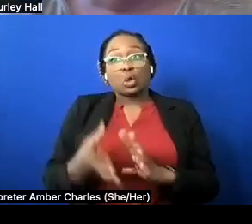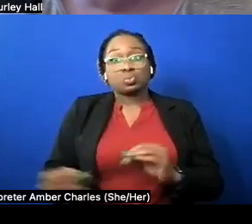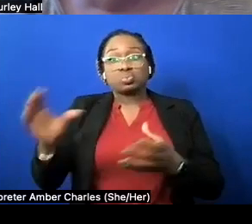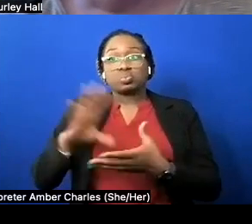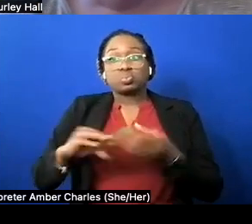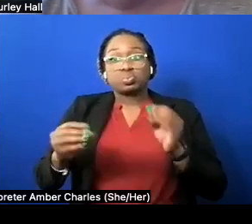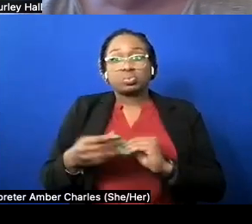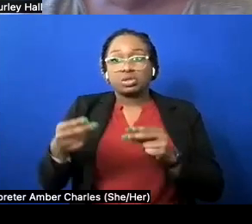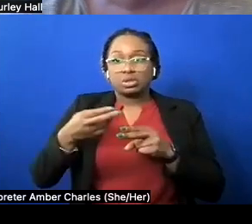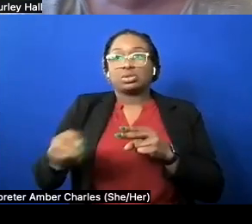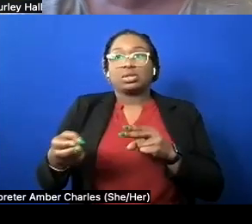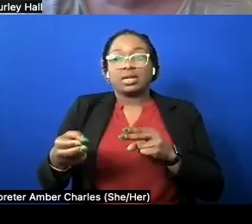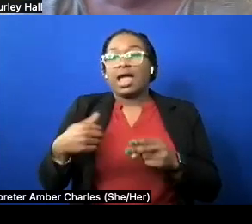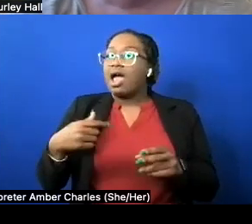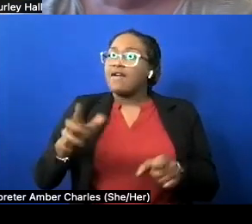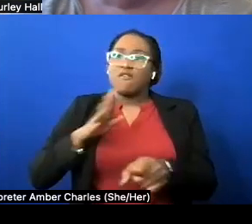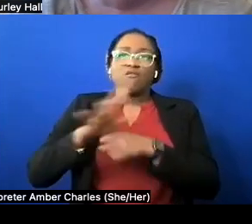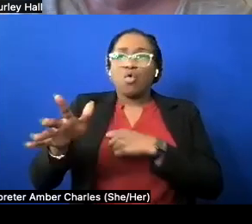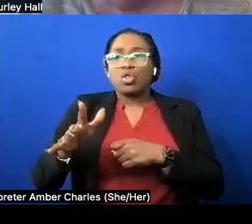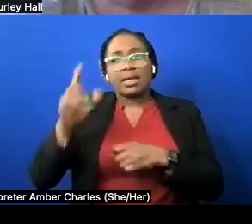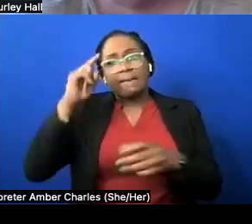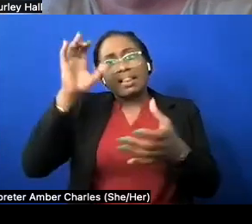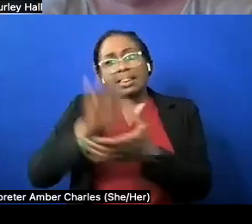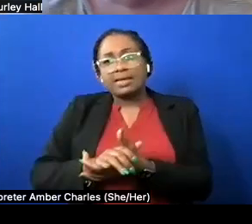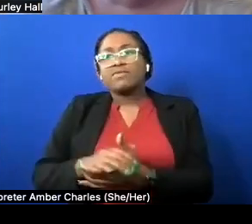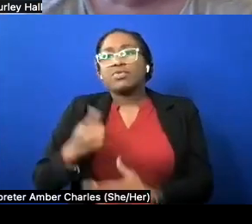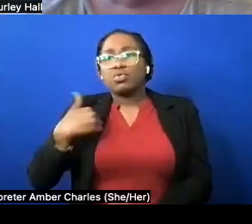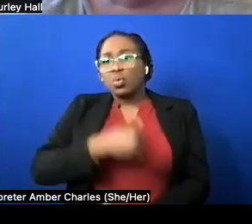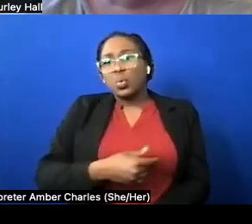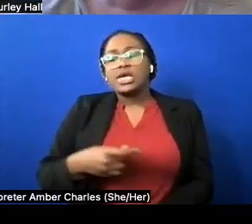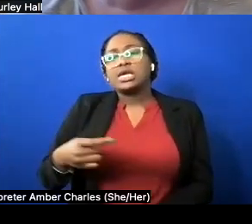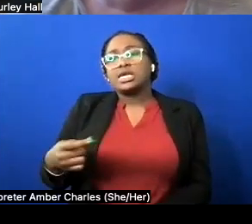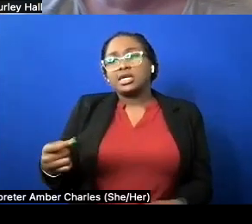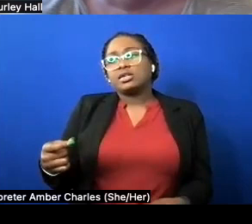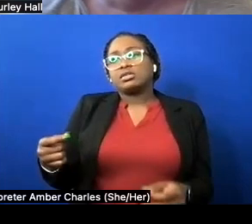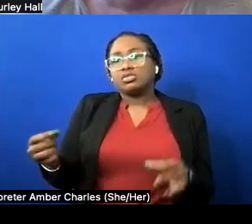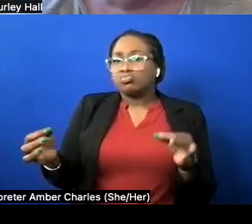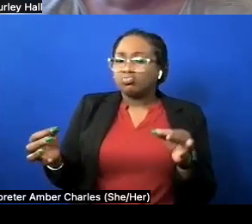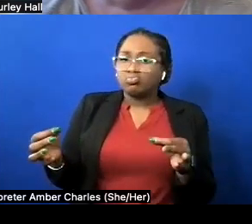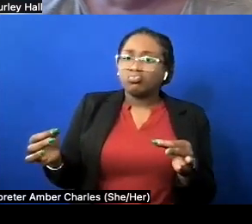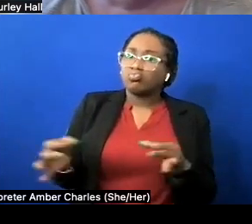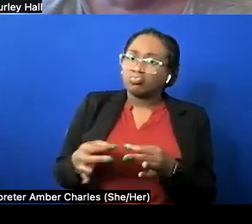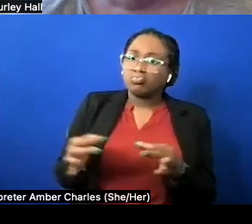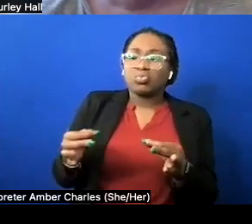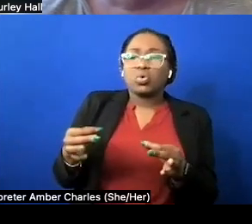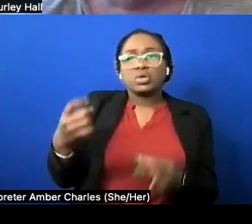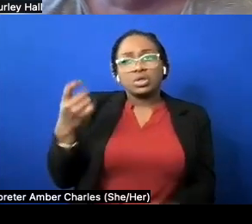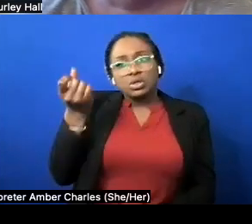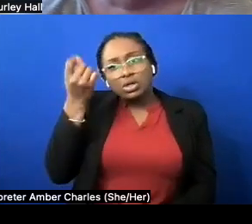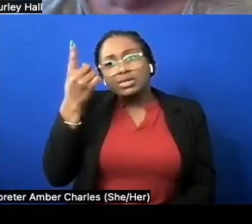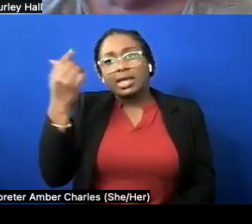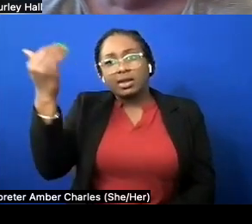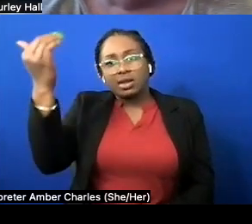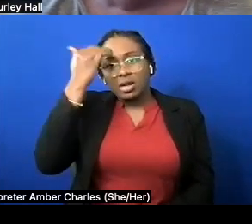I wholeheartedly believe that we deserve to come to know and understand ourselves in just